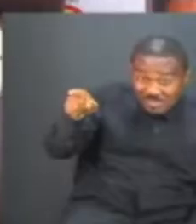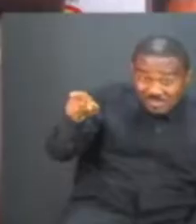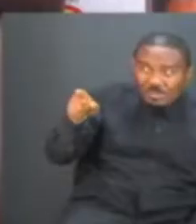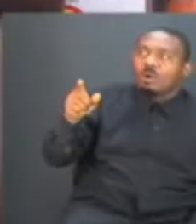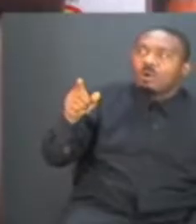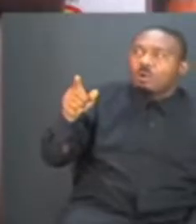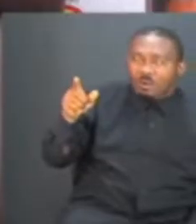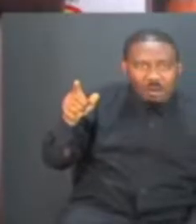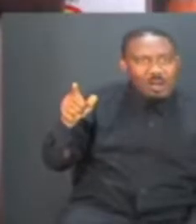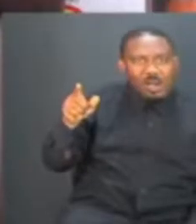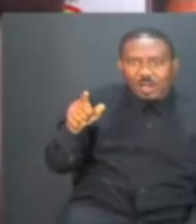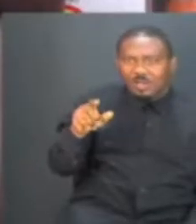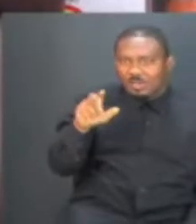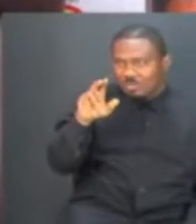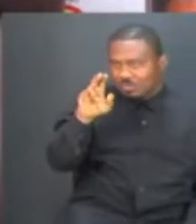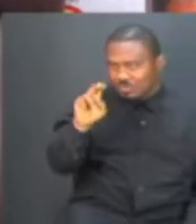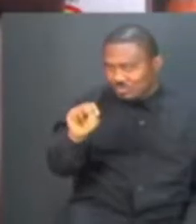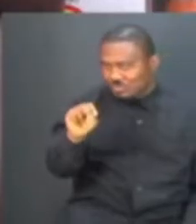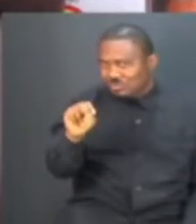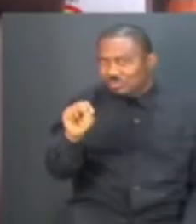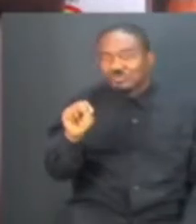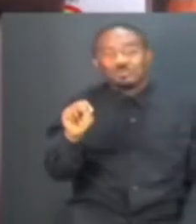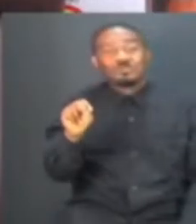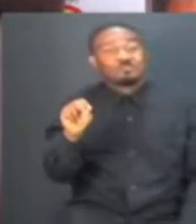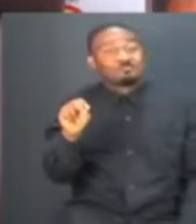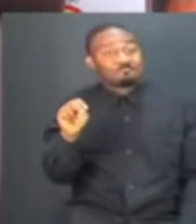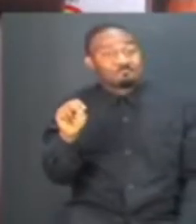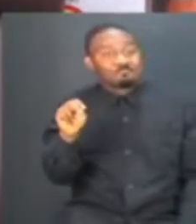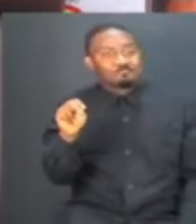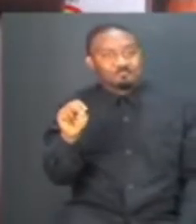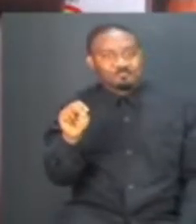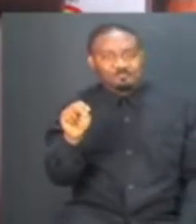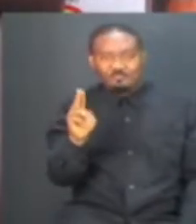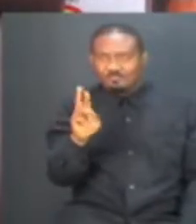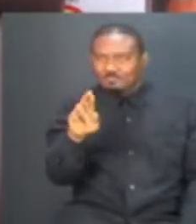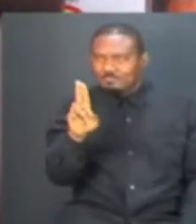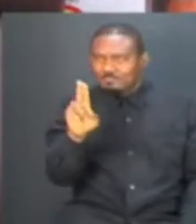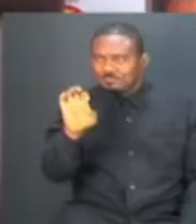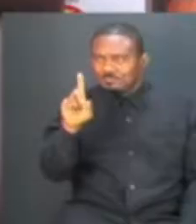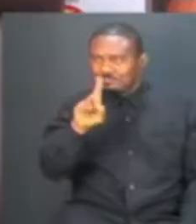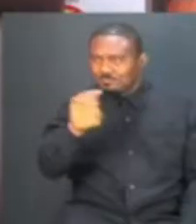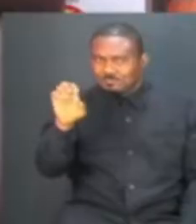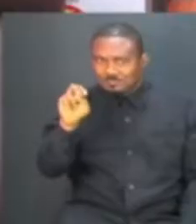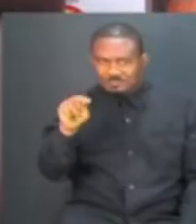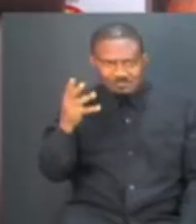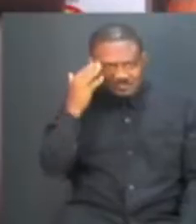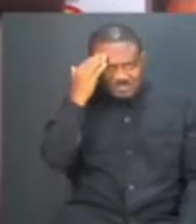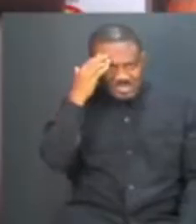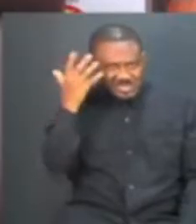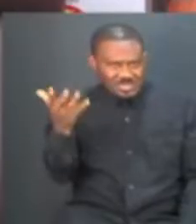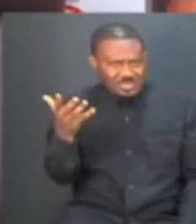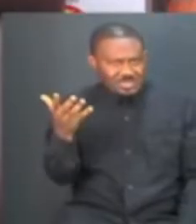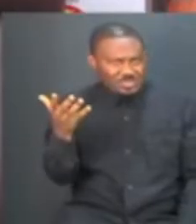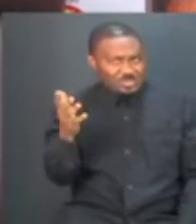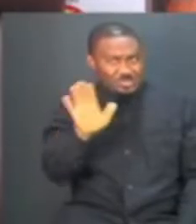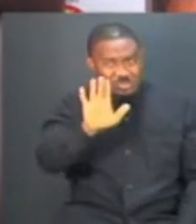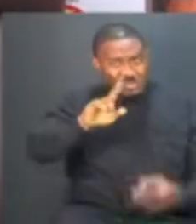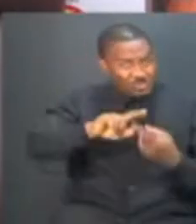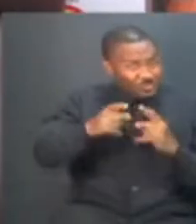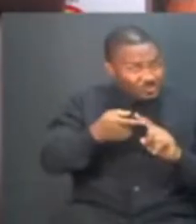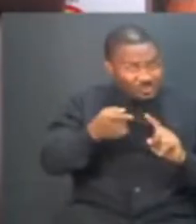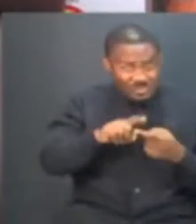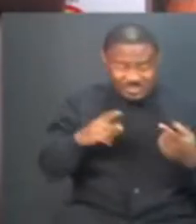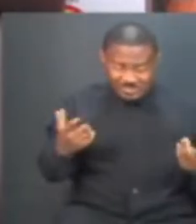wearing. Mr. Speaker, your friend is the chief of smokes in the northern region. I